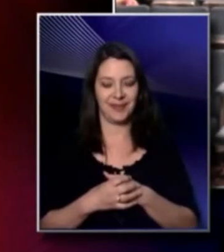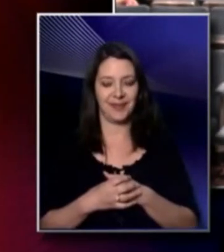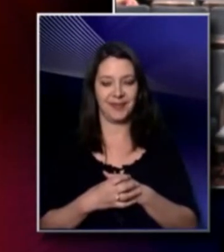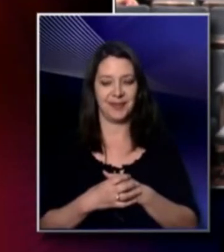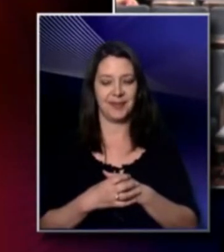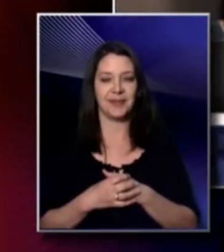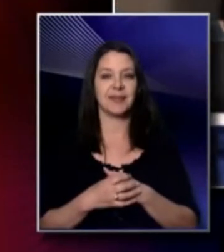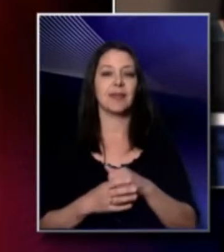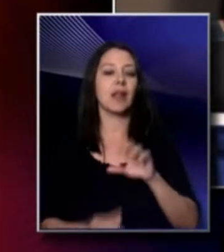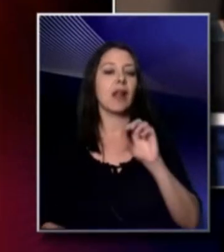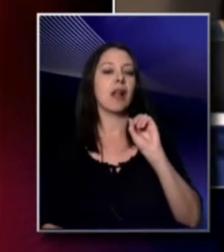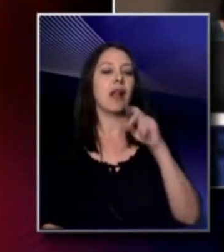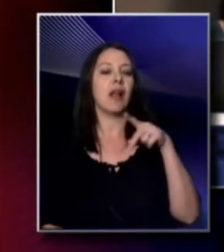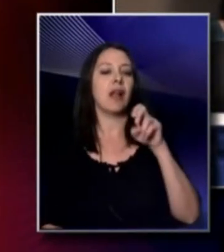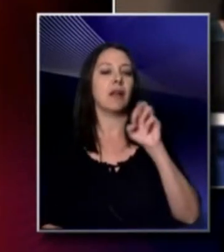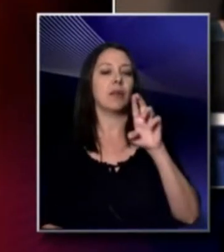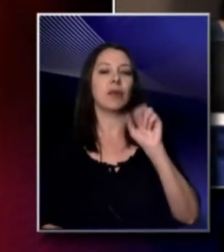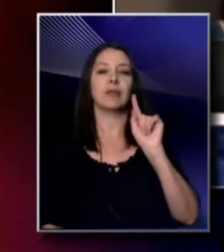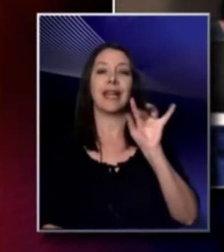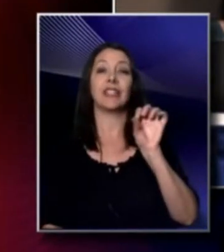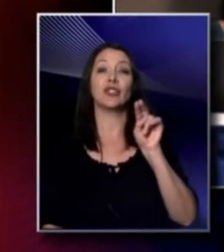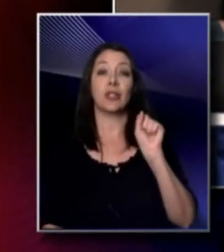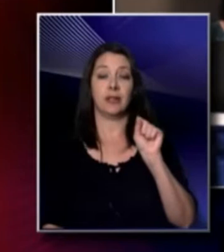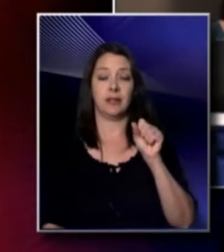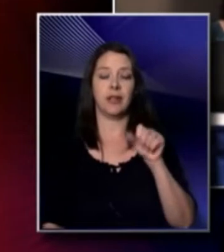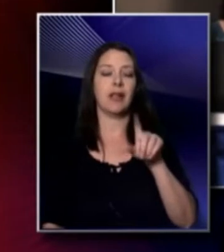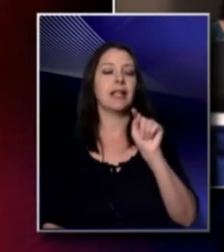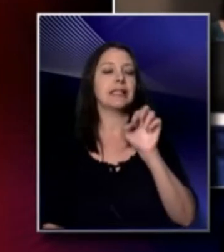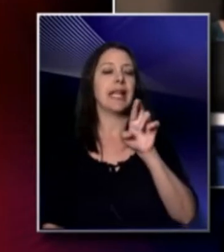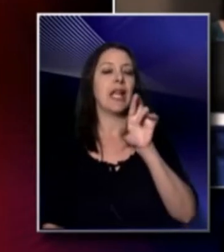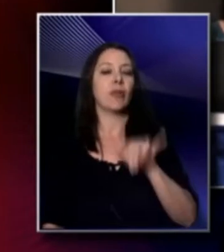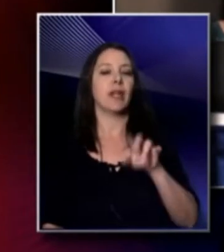Next is Operations with Terry Pritchard.